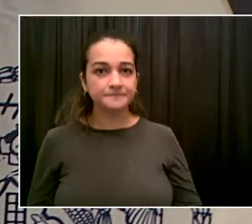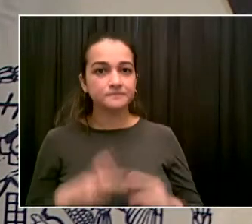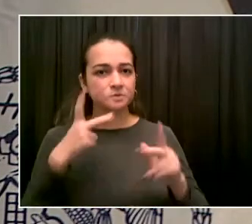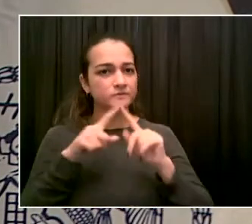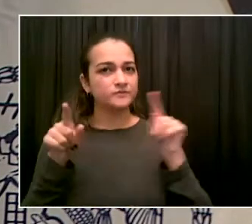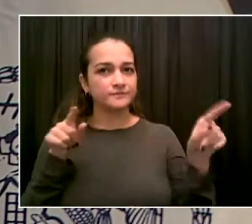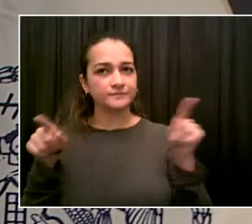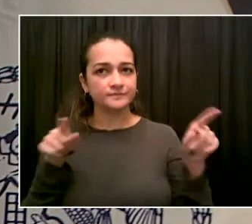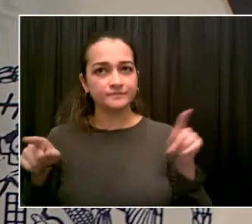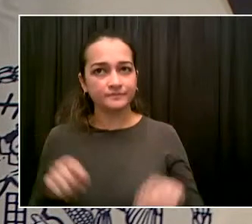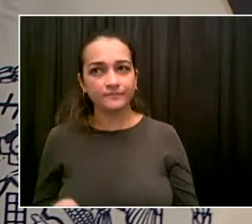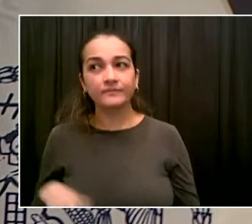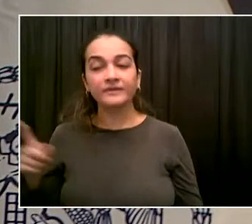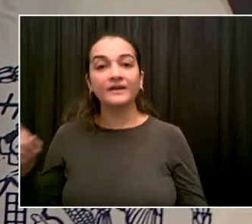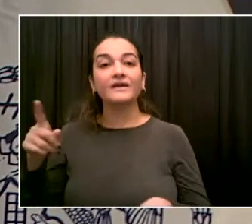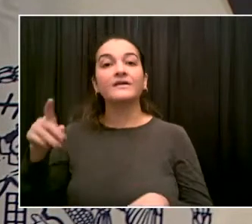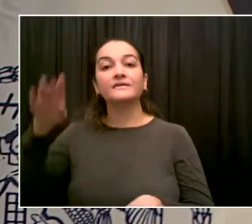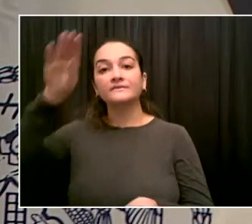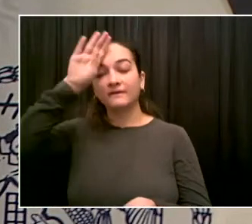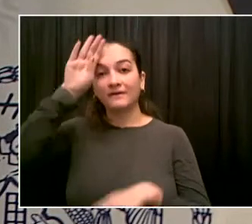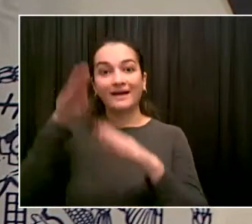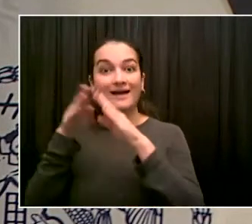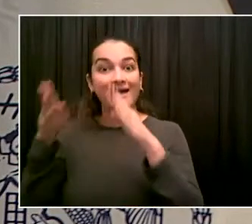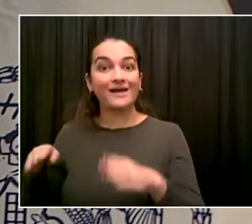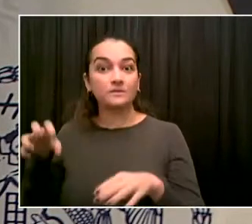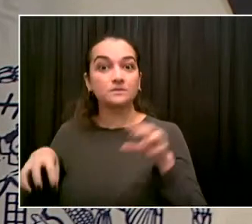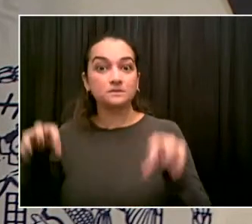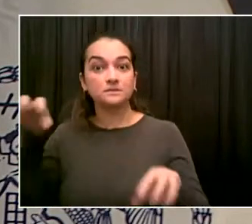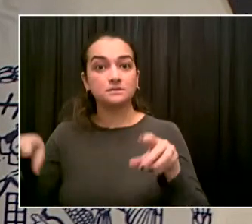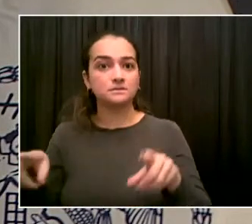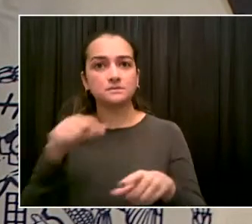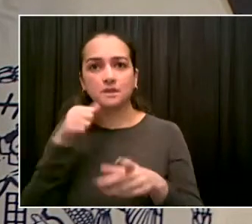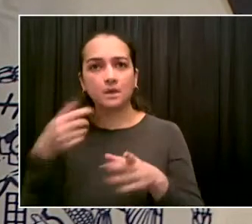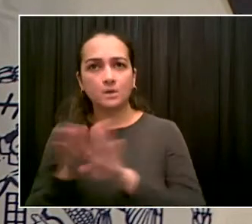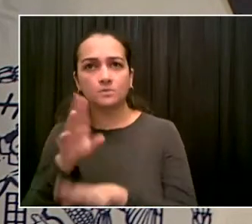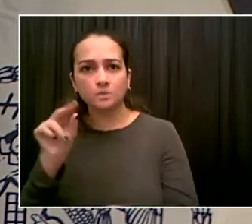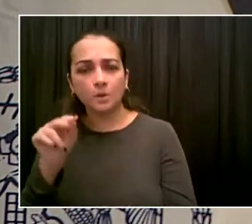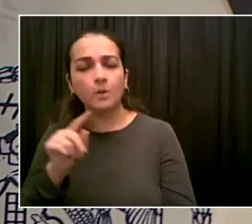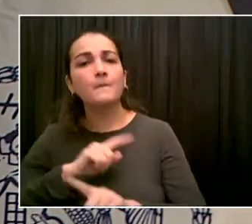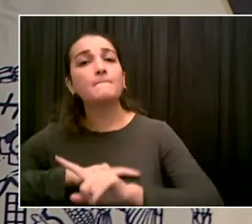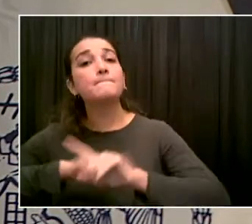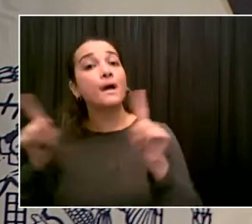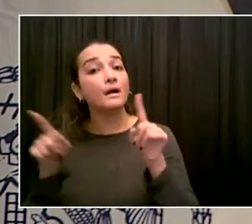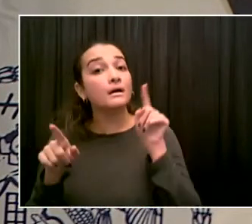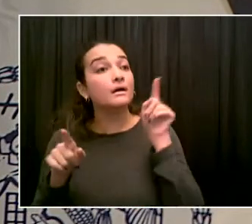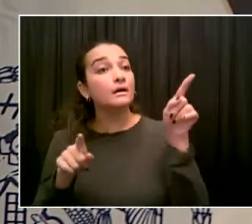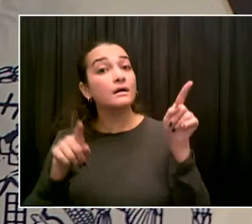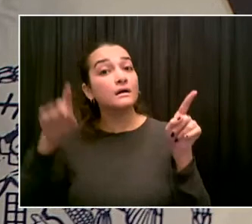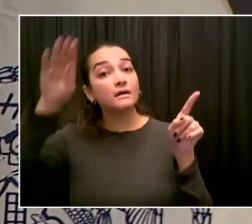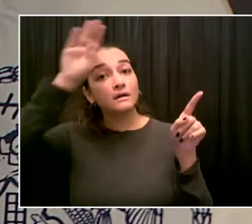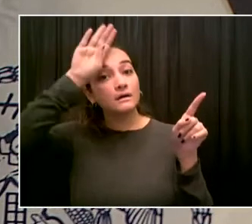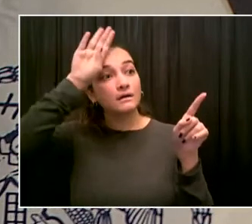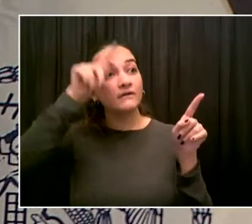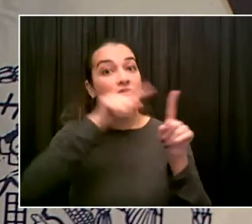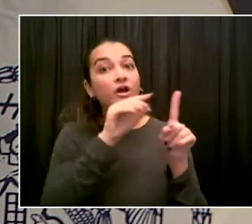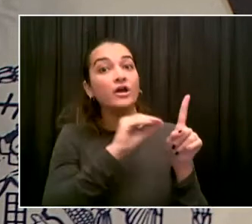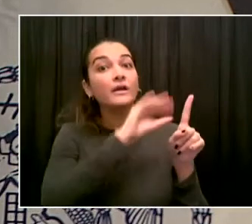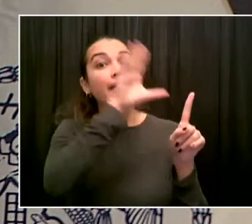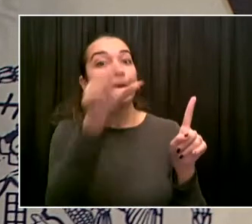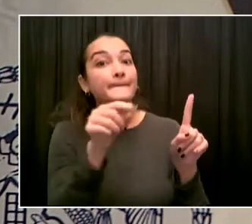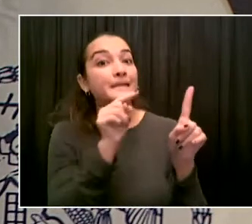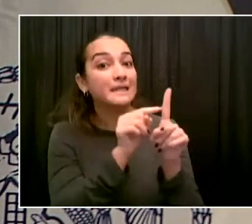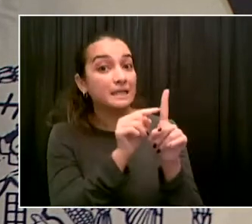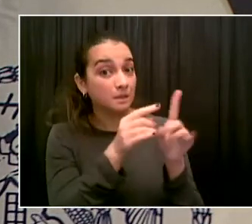fire companies are closed or short-staffed this morning. Yeah, I'll turn to Commissioner Nigro, but first say this, Steve. And I'm